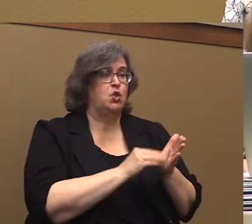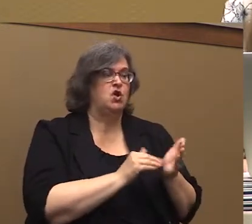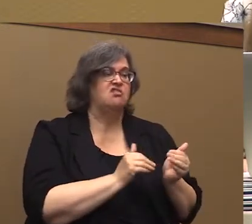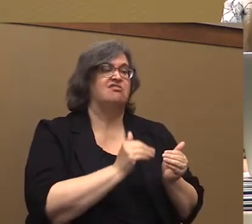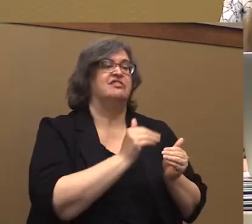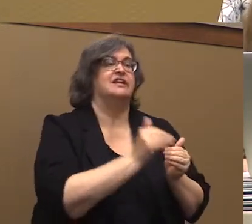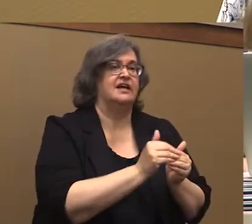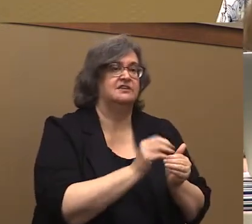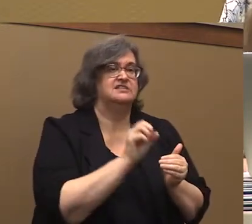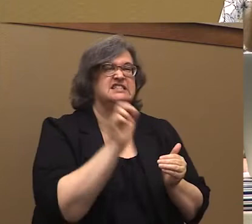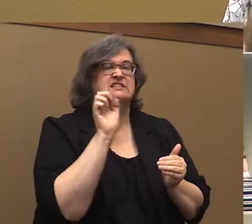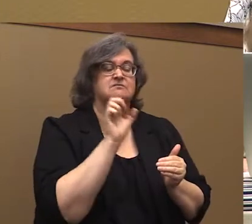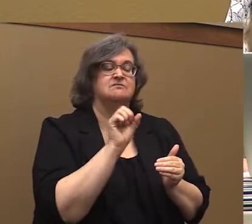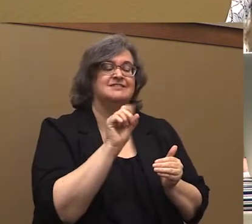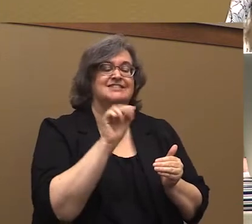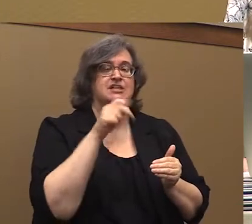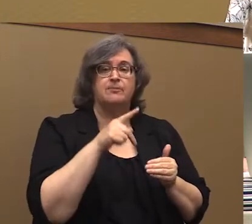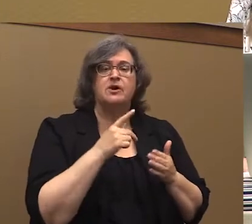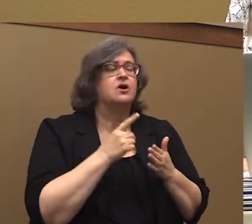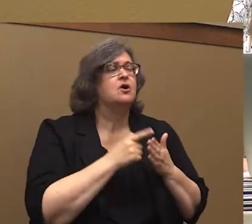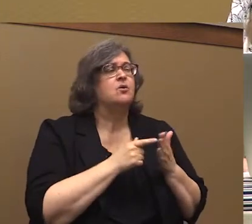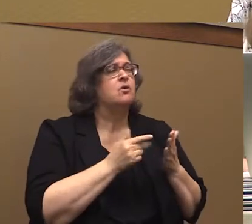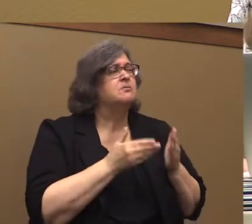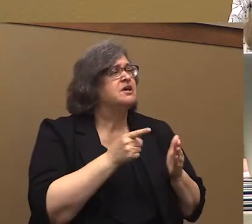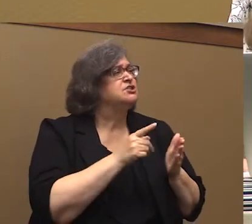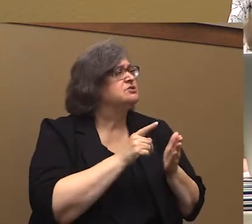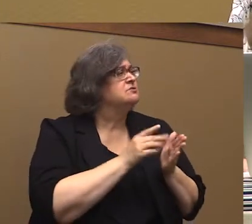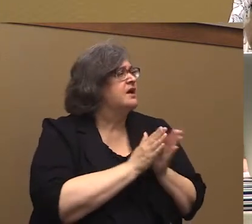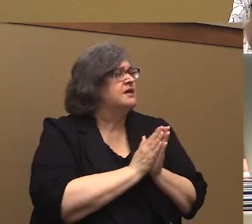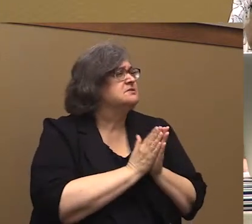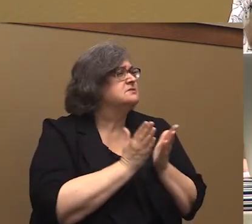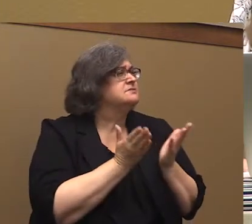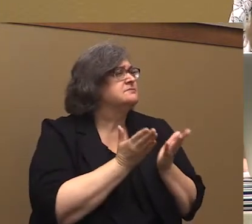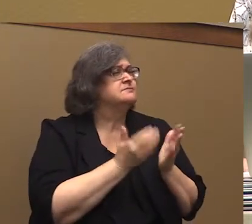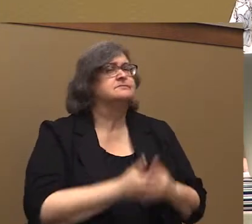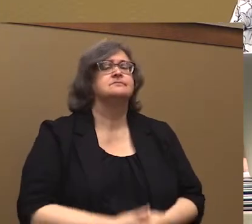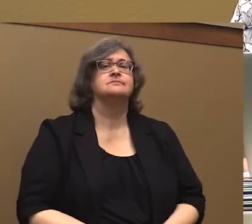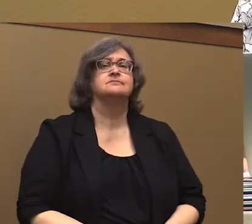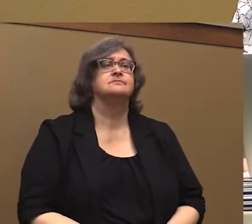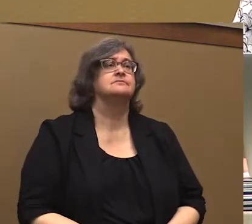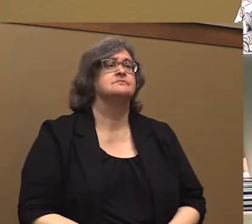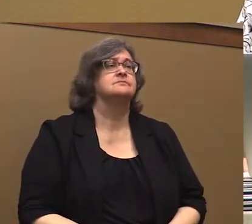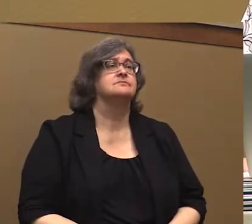step, what might you ask?